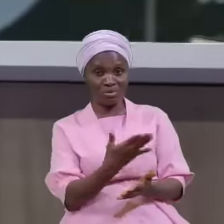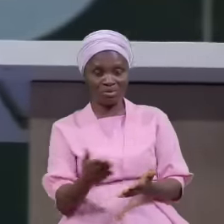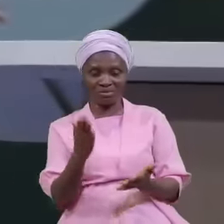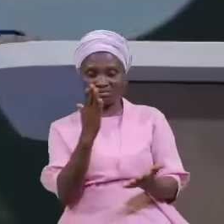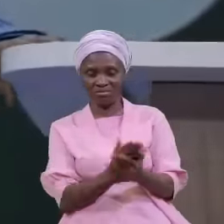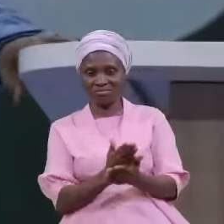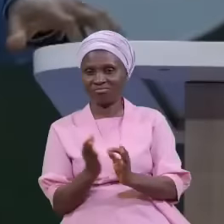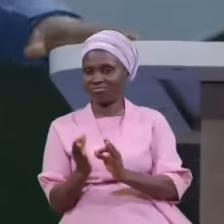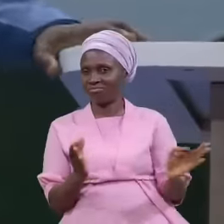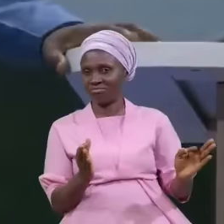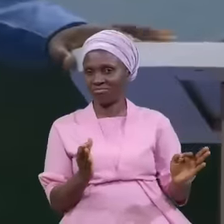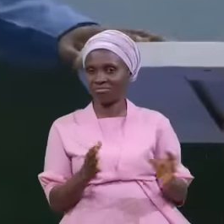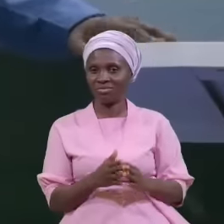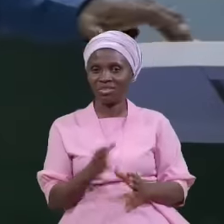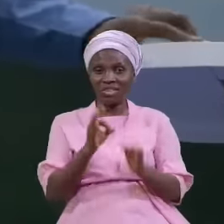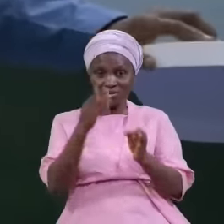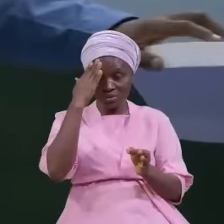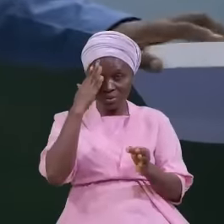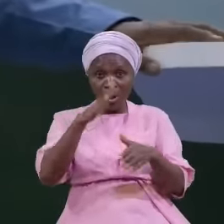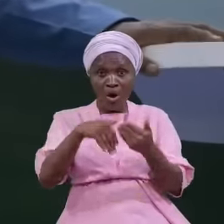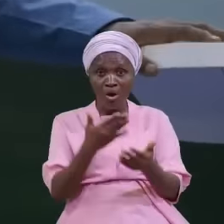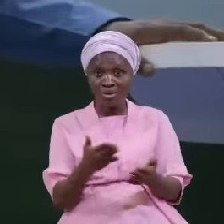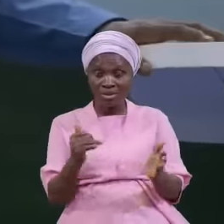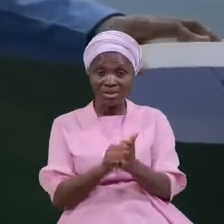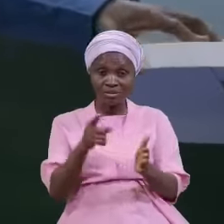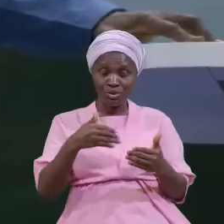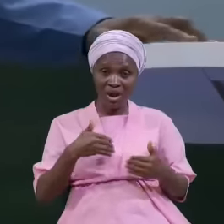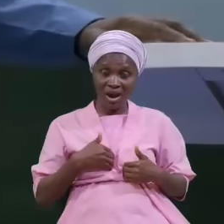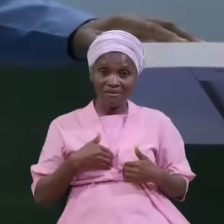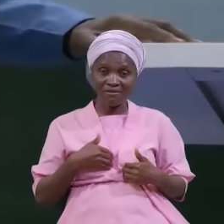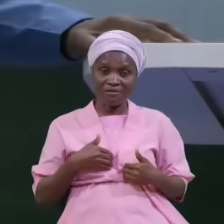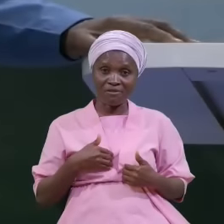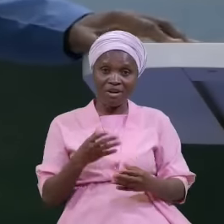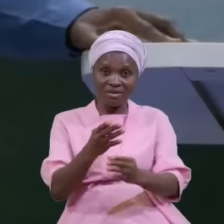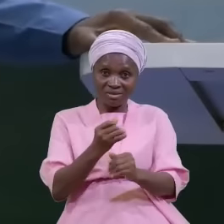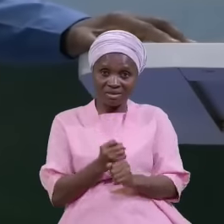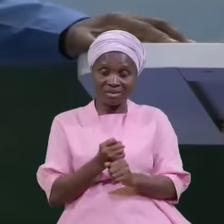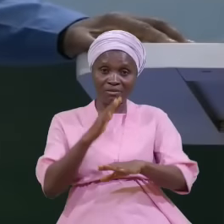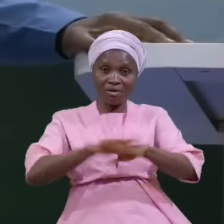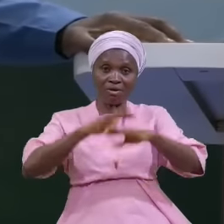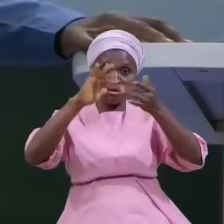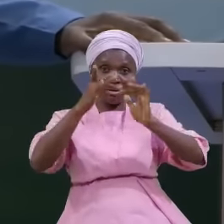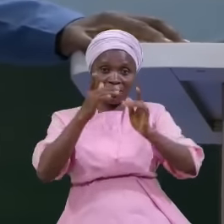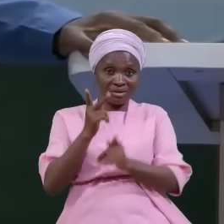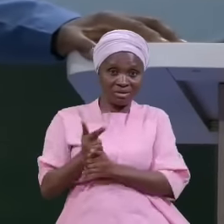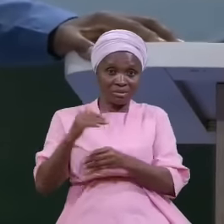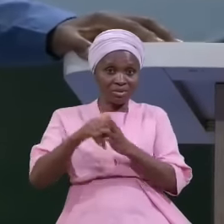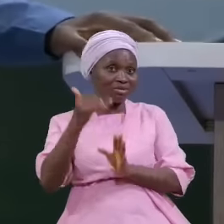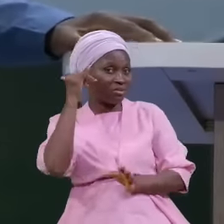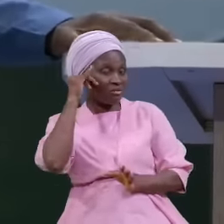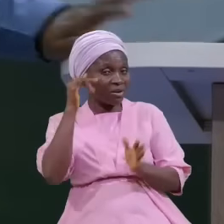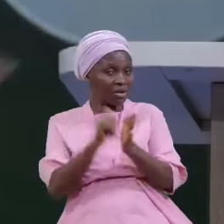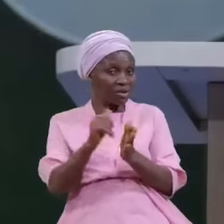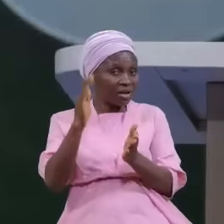the things of subscribed in, destroying your life, making you guilty, and making you